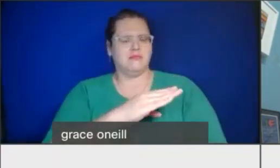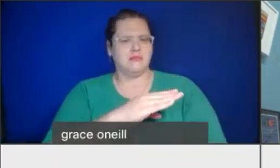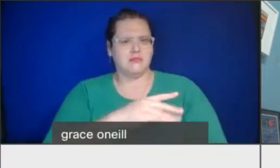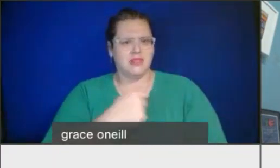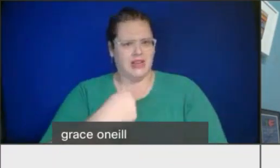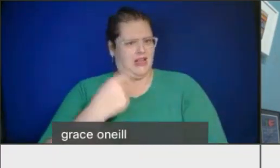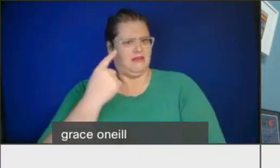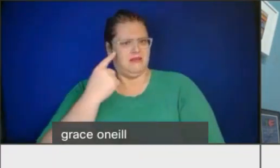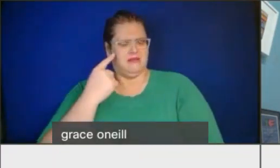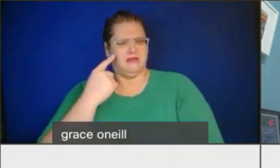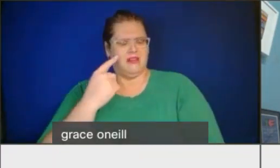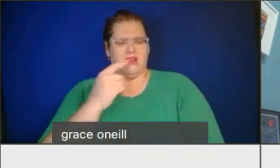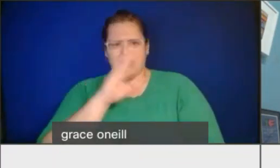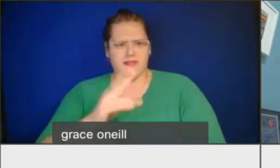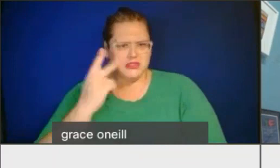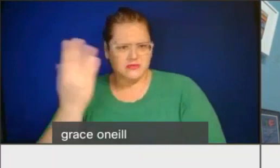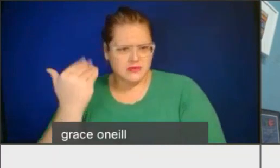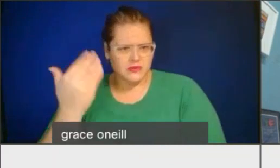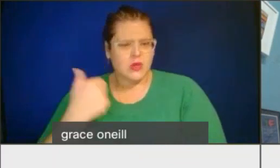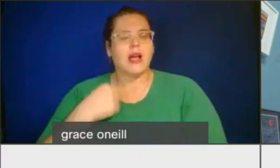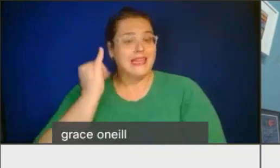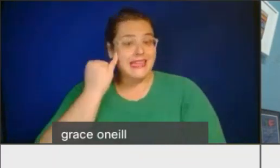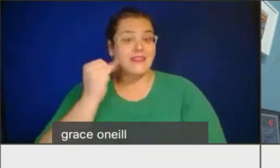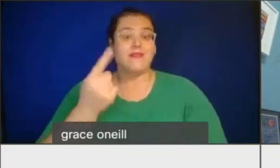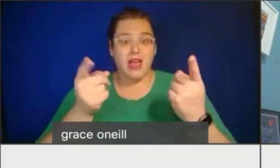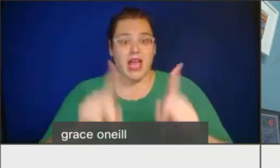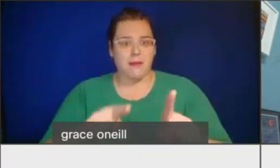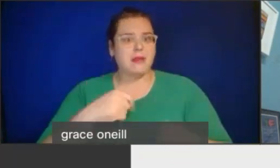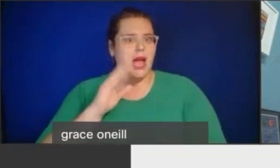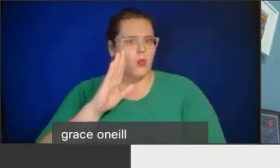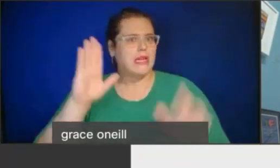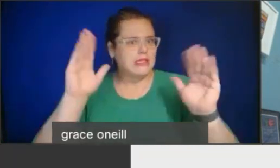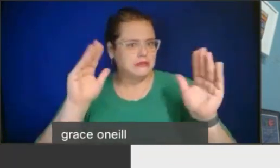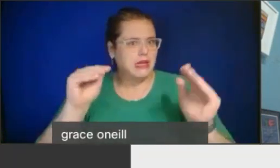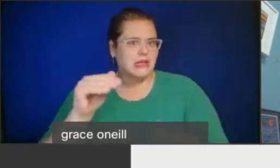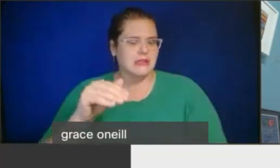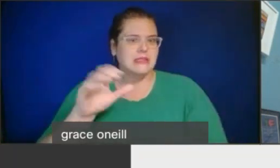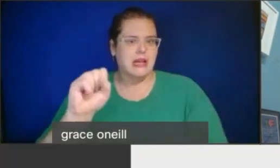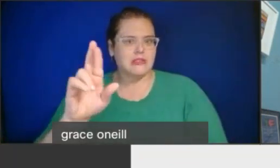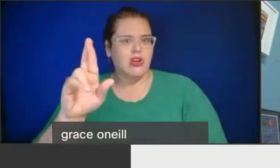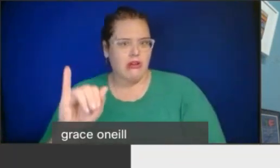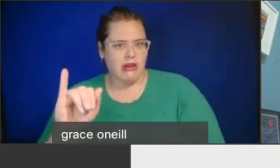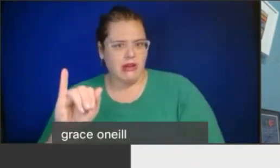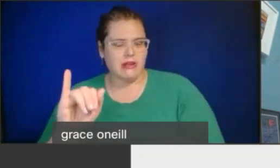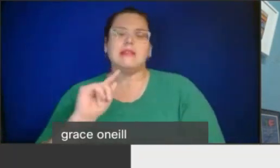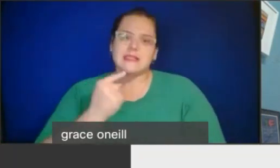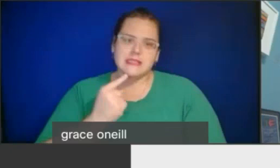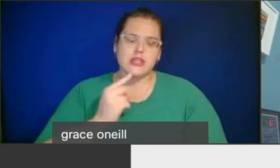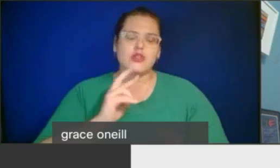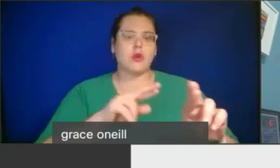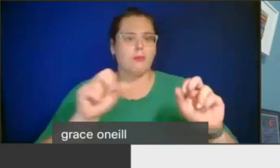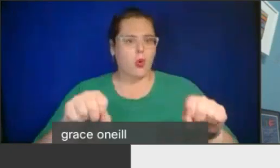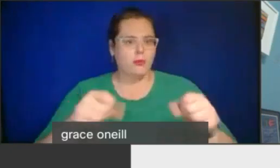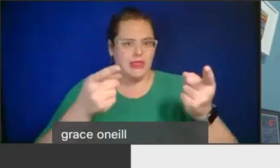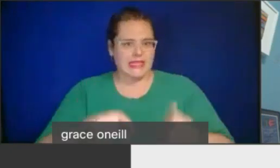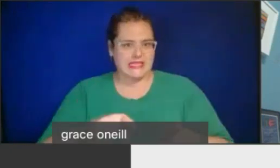reportable incident to that effect, and I haven't read any of those. We would certainly want to be aware.